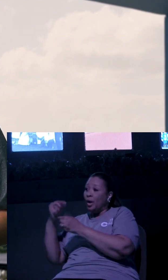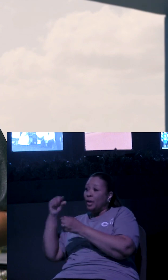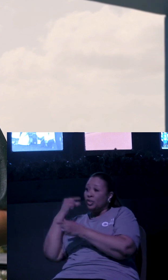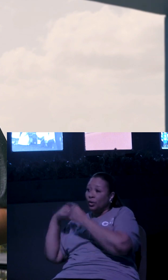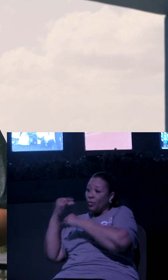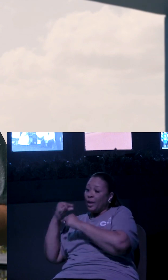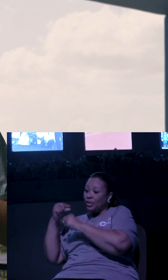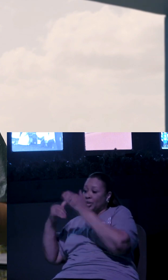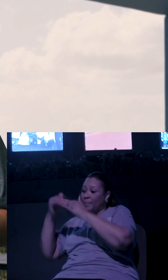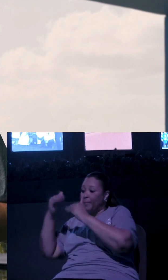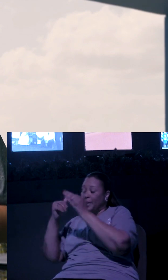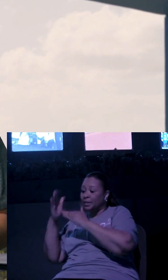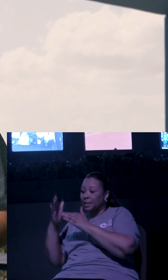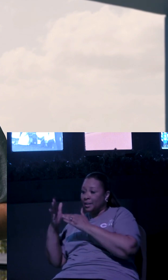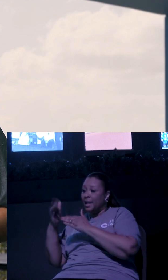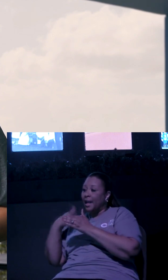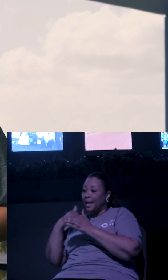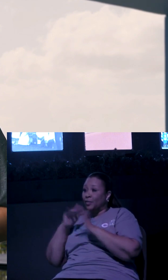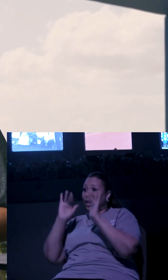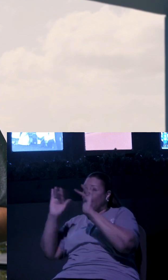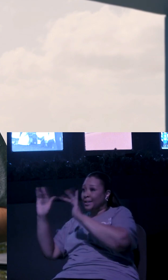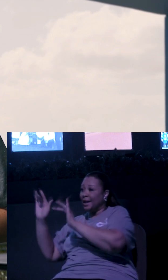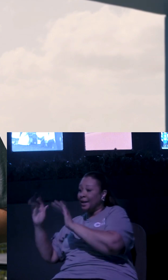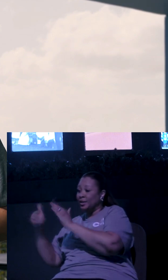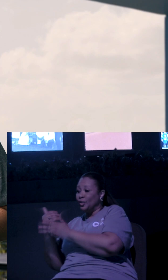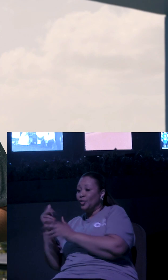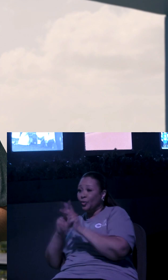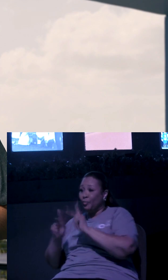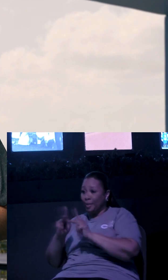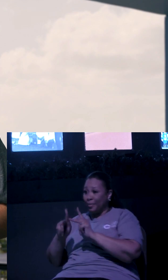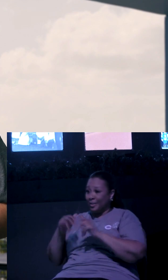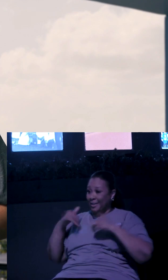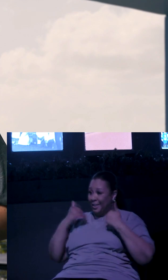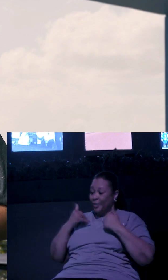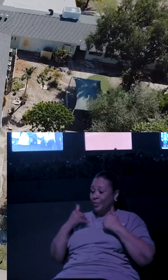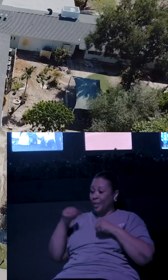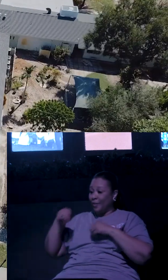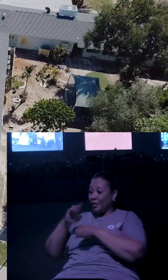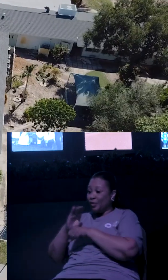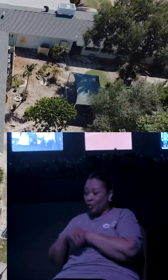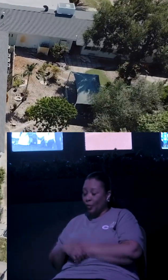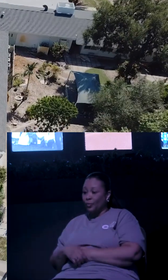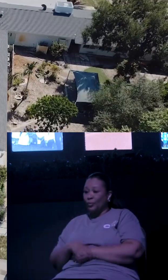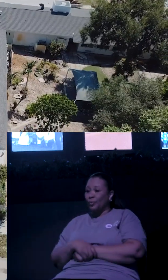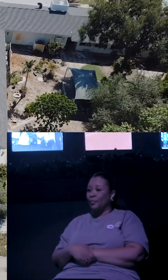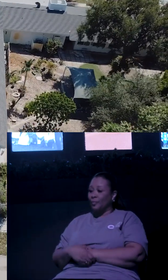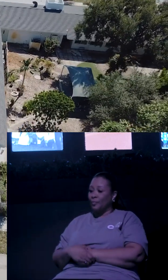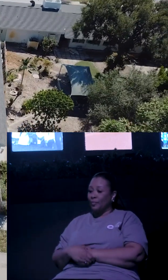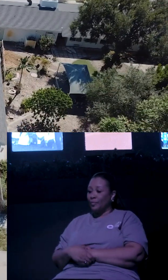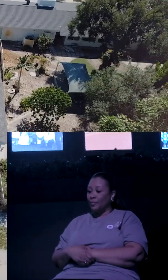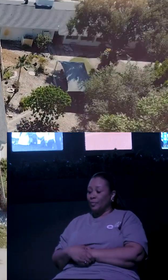a great environment as we reach the next generation of Community Christian Church.